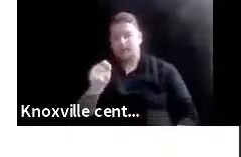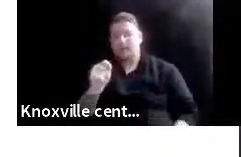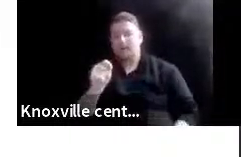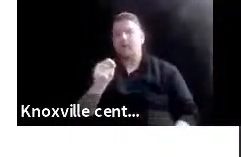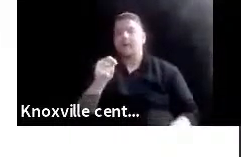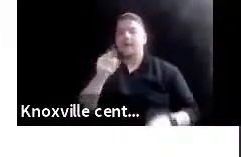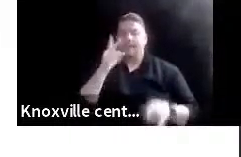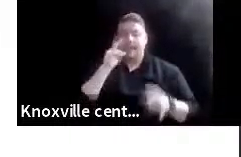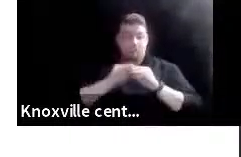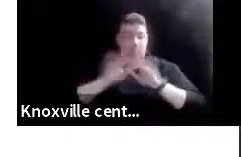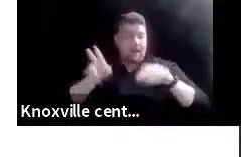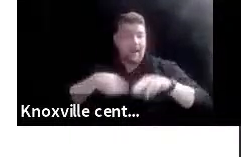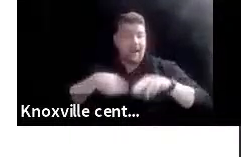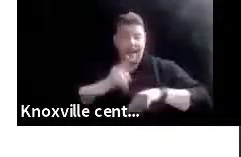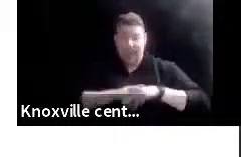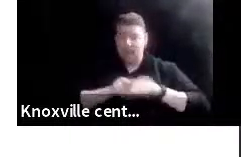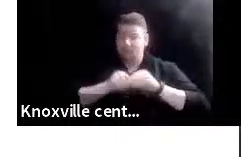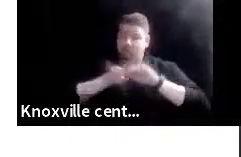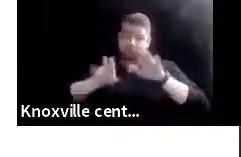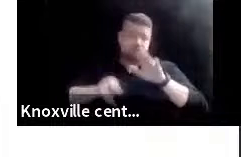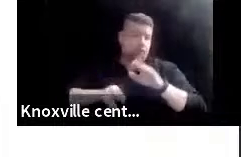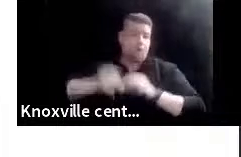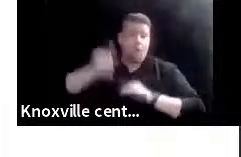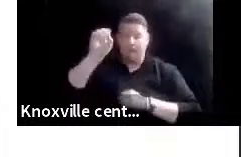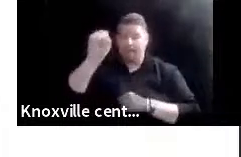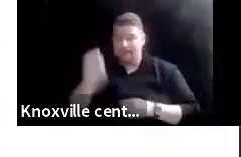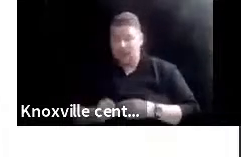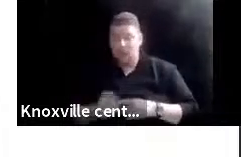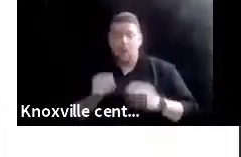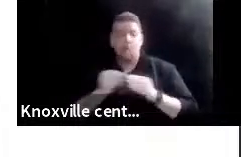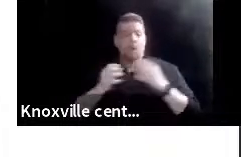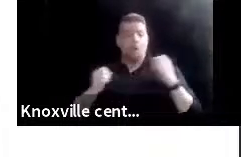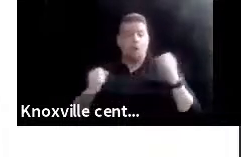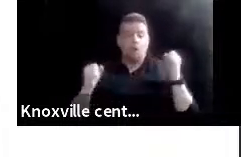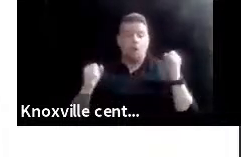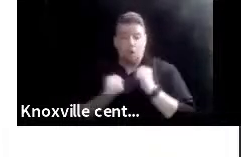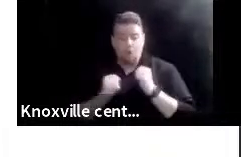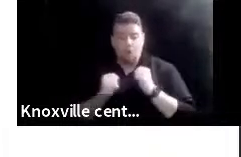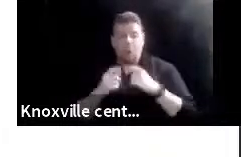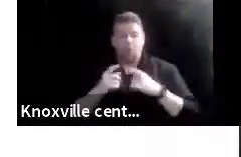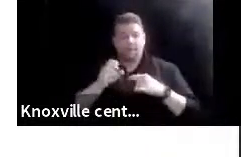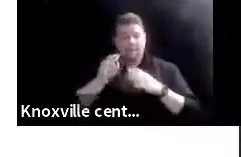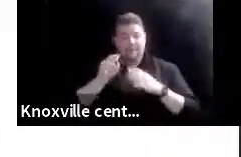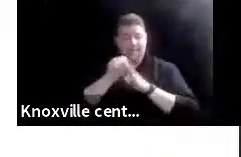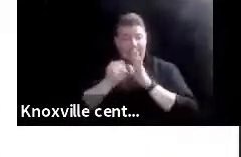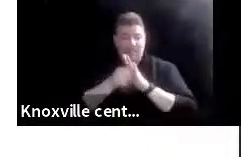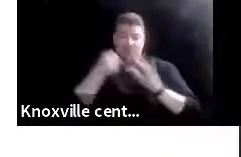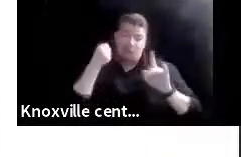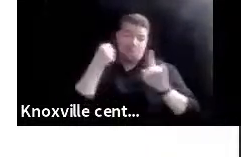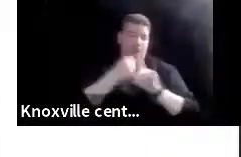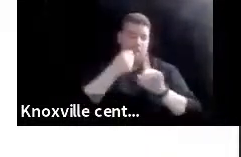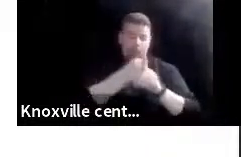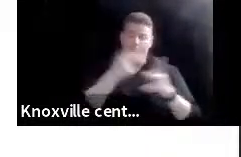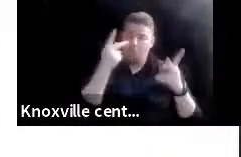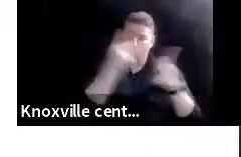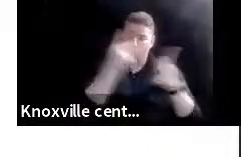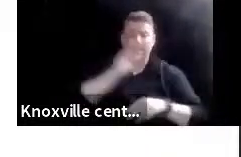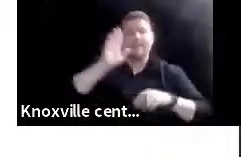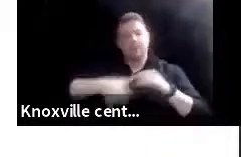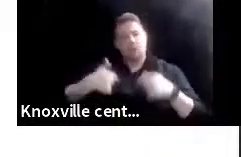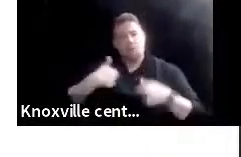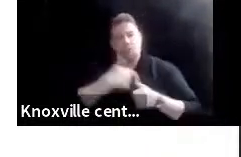The spread nationally has moved north to south. The colder states are getting hit harder and before we